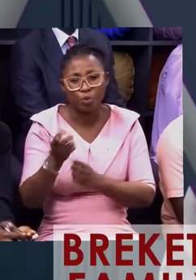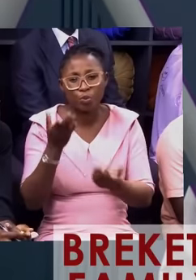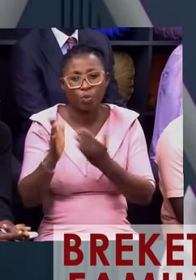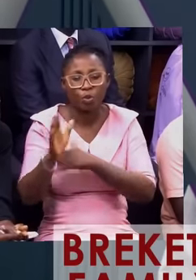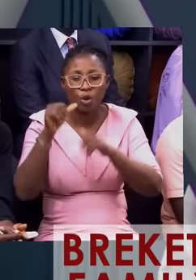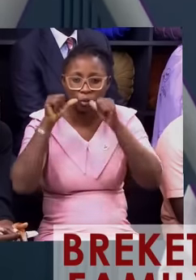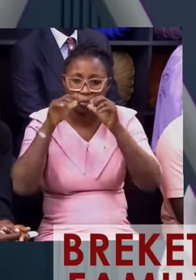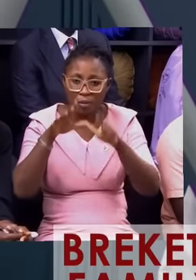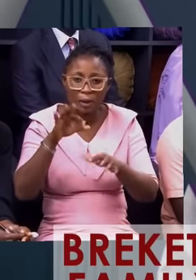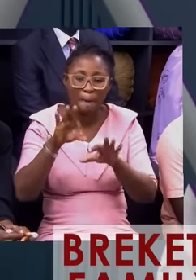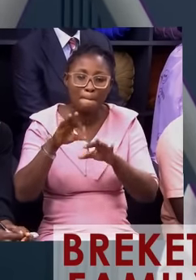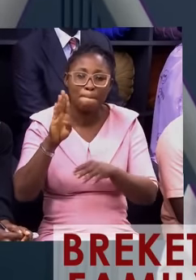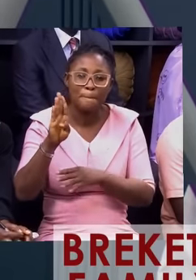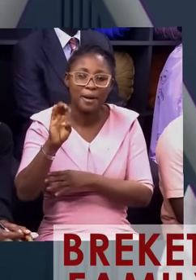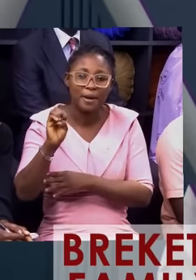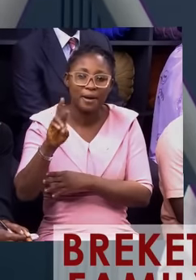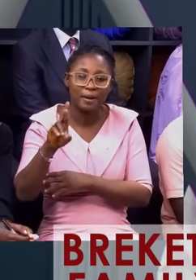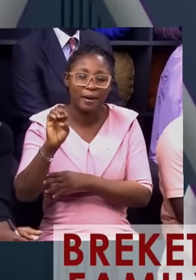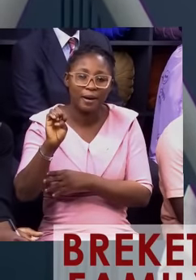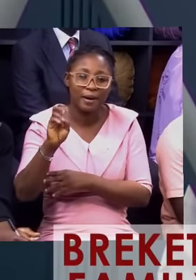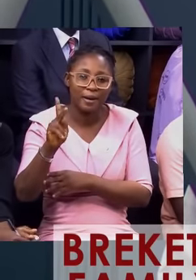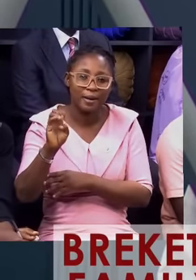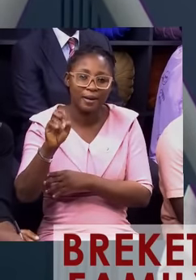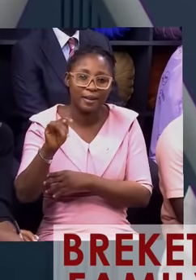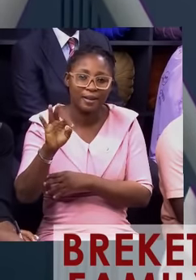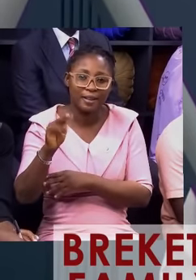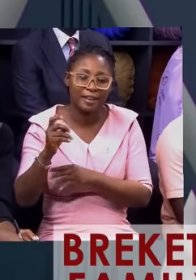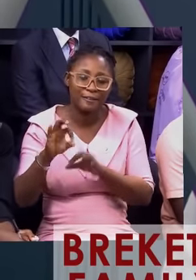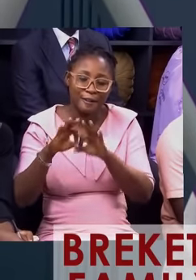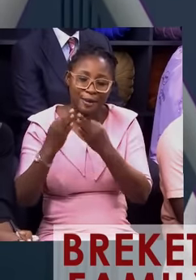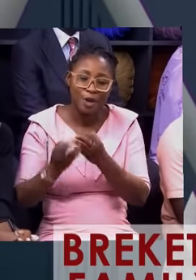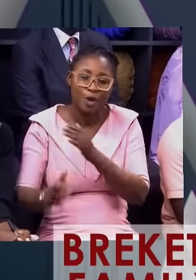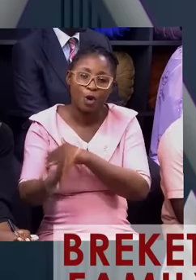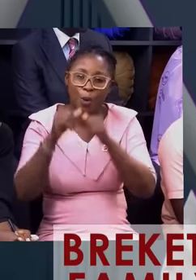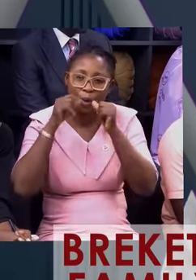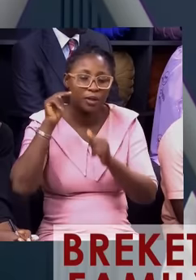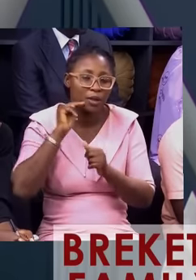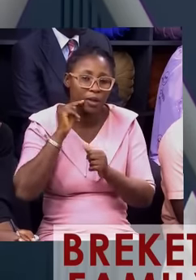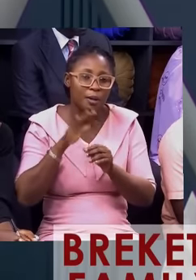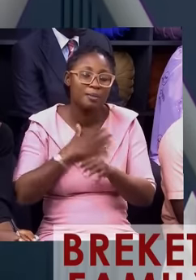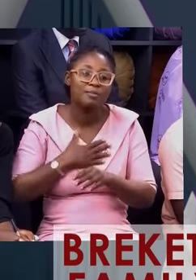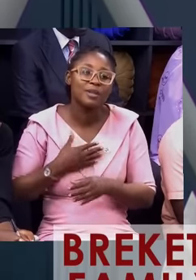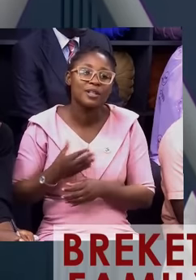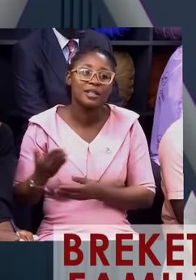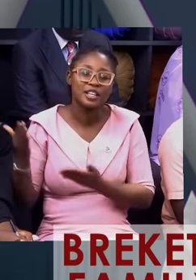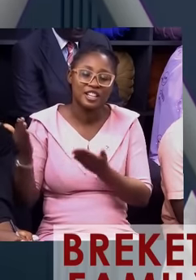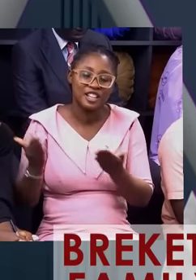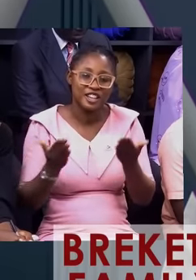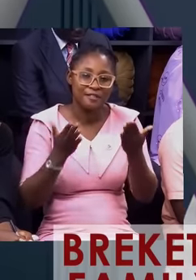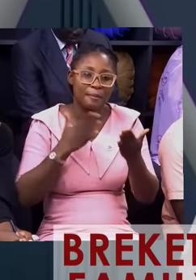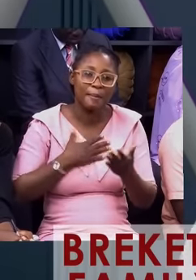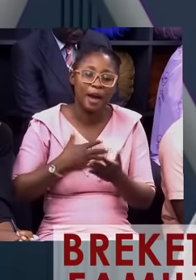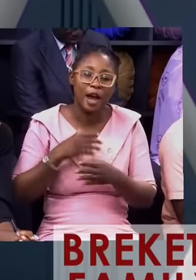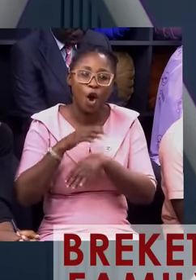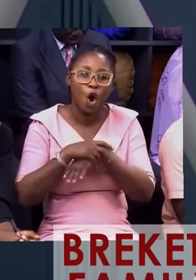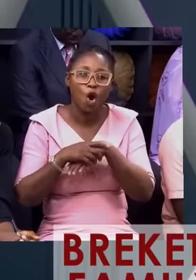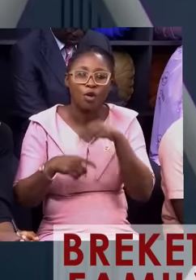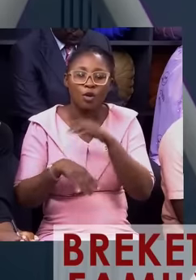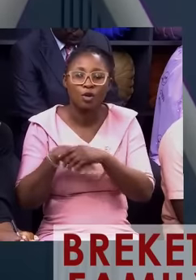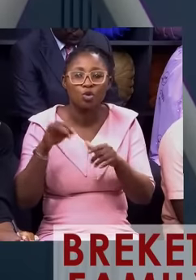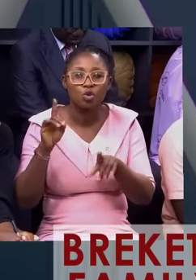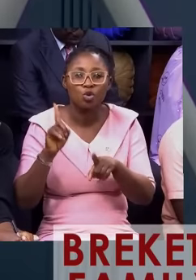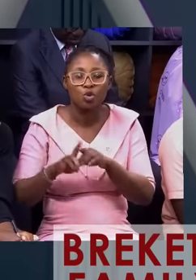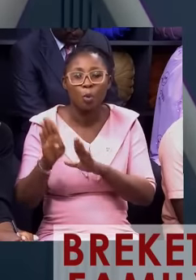may God bless family may God bless Nigeria amen please condone my condolence to